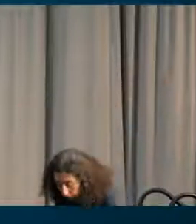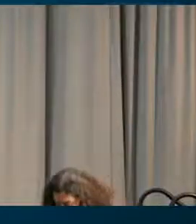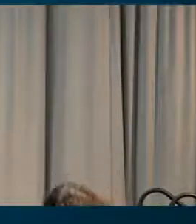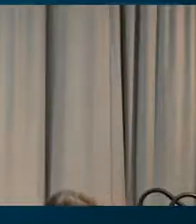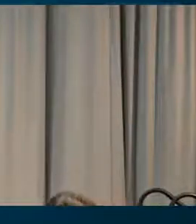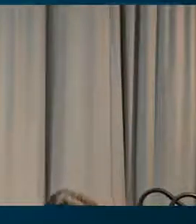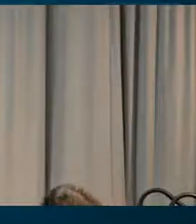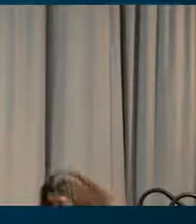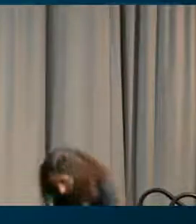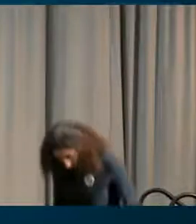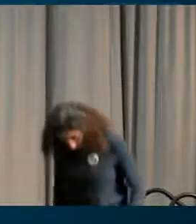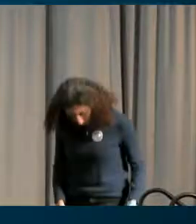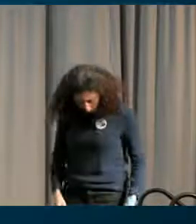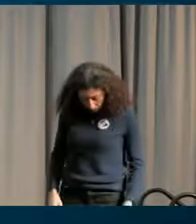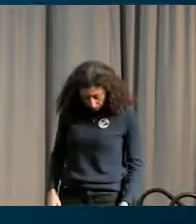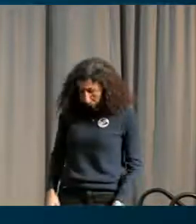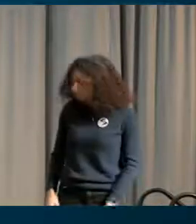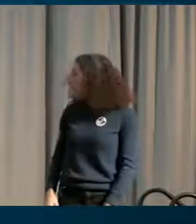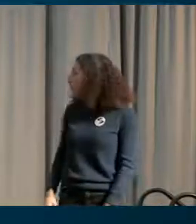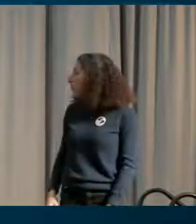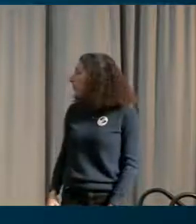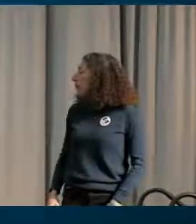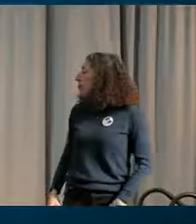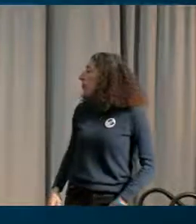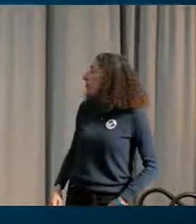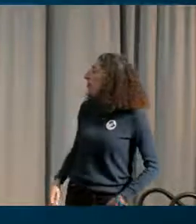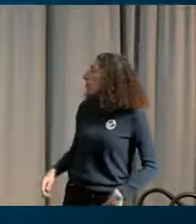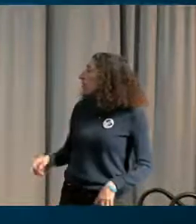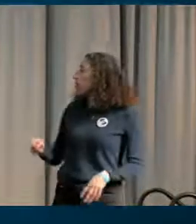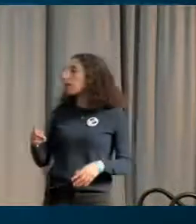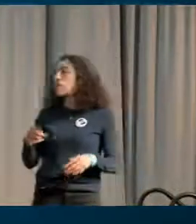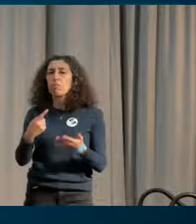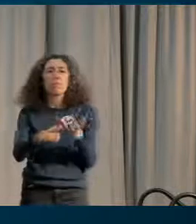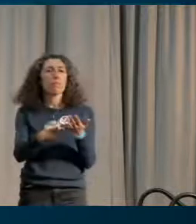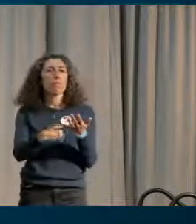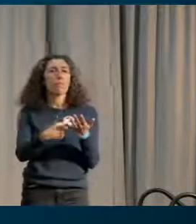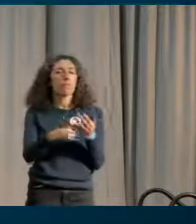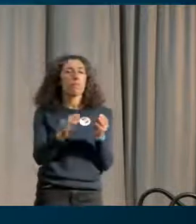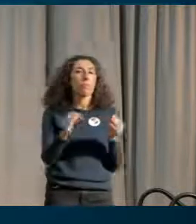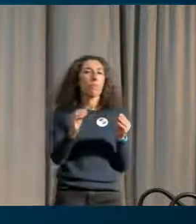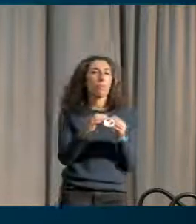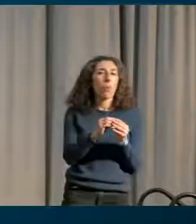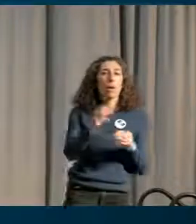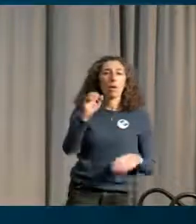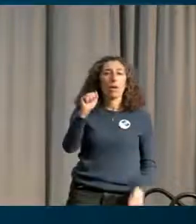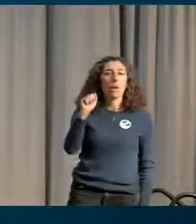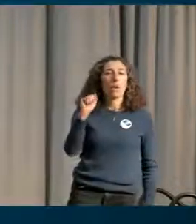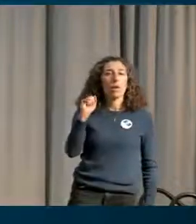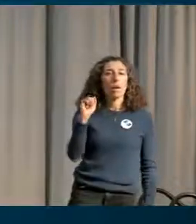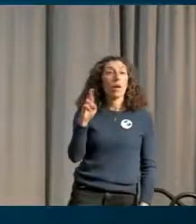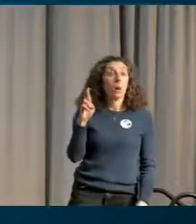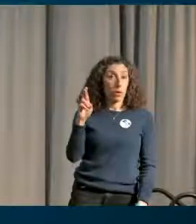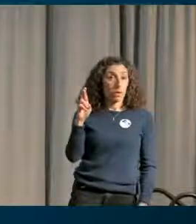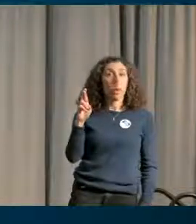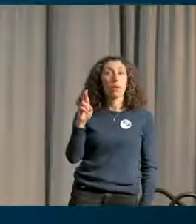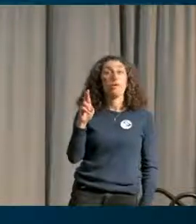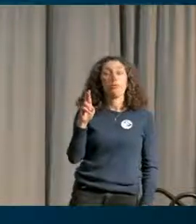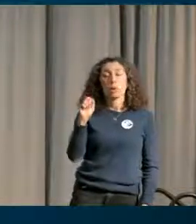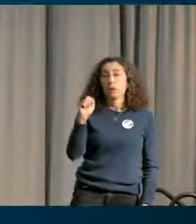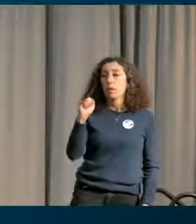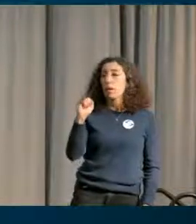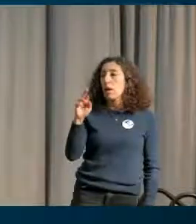Great. And we're going to investigate air a little bit more today. Okay, so what I